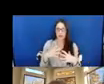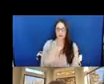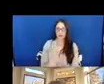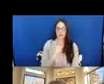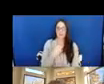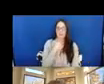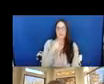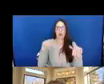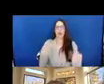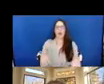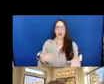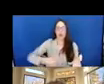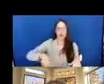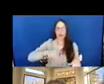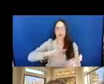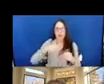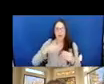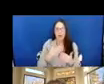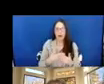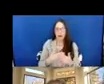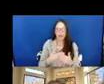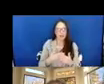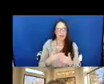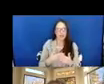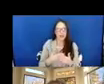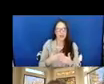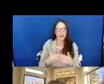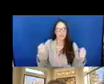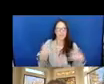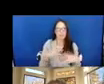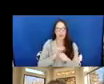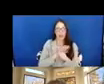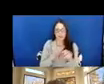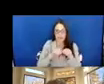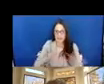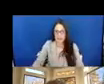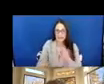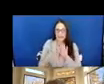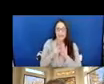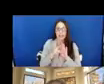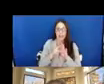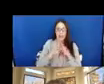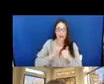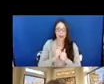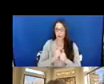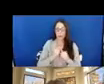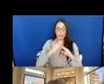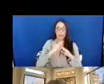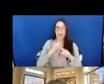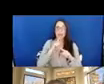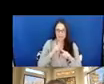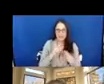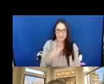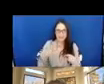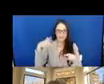contagion and the way to prevent contagion is exactly the severing of connections